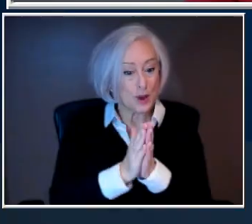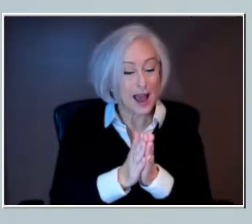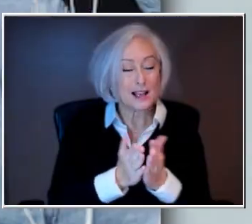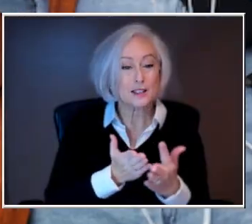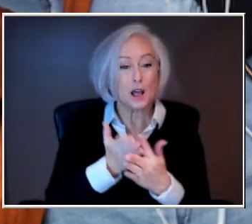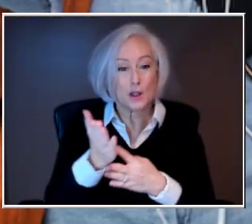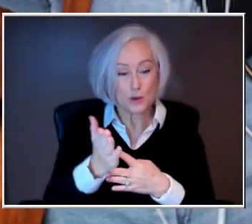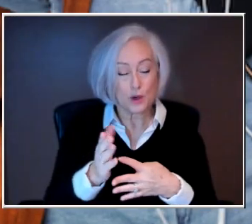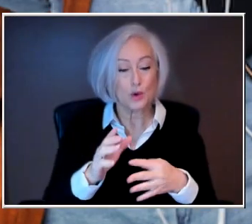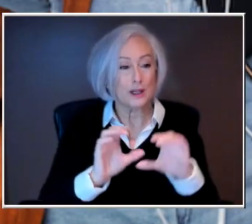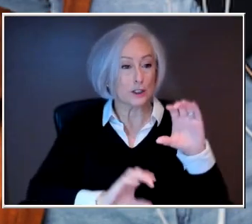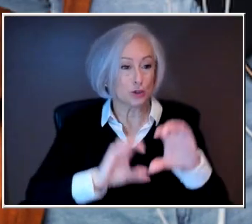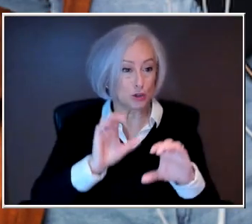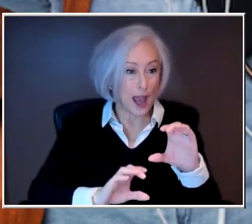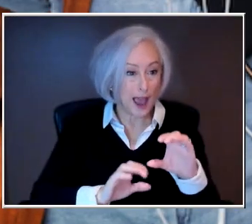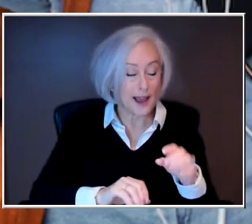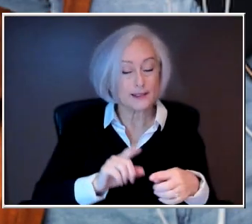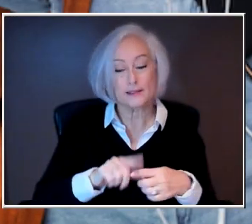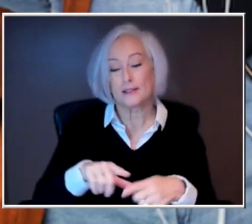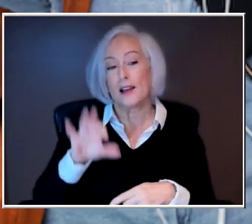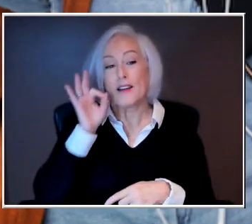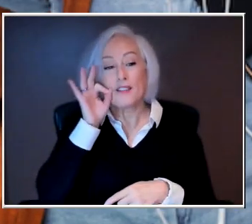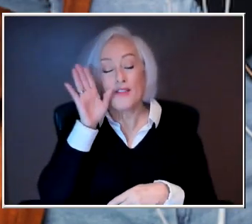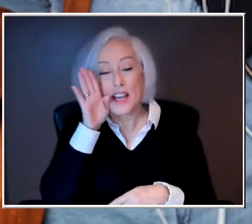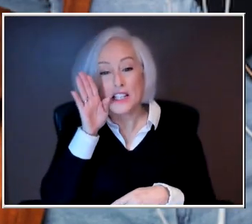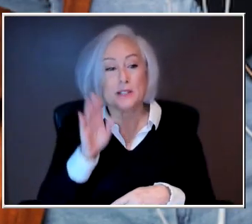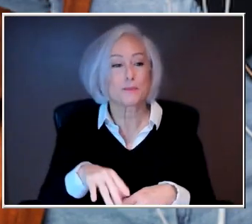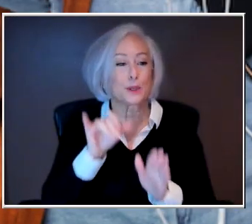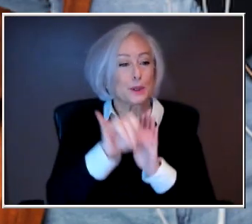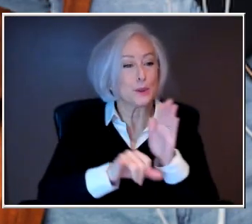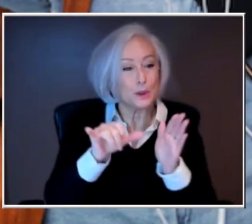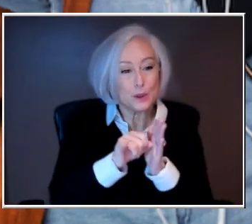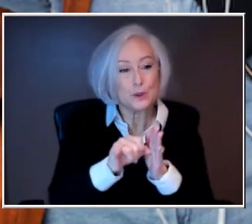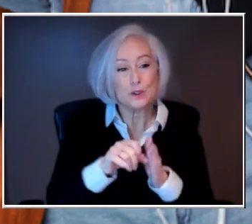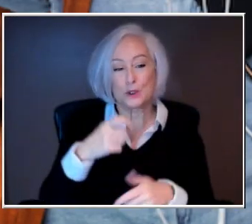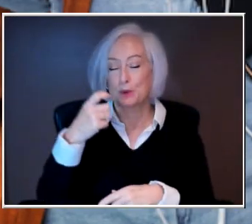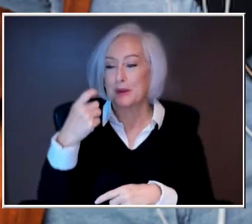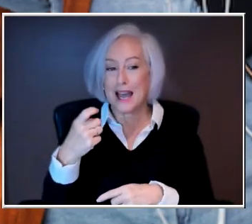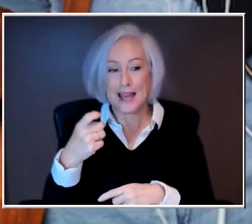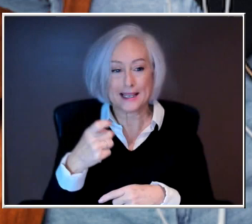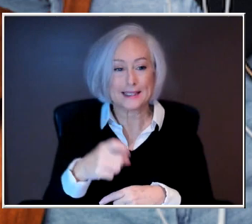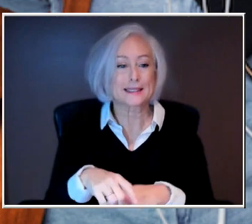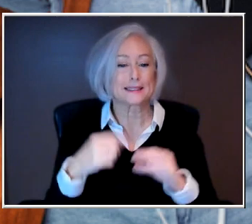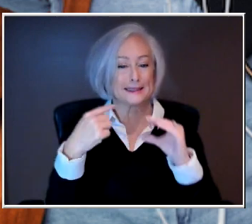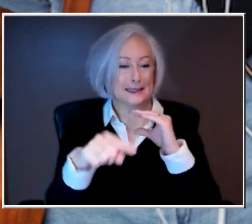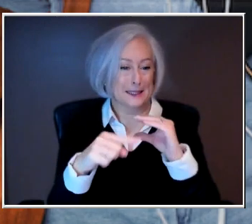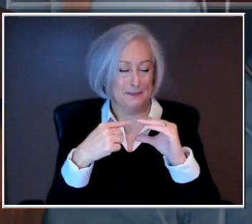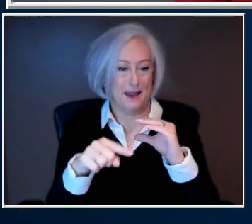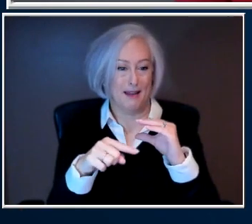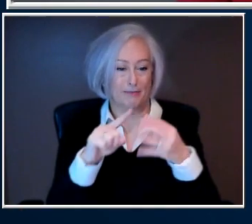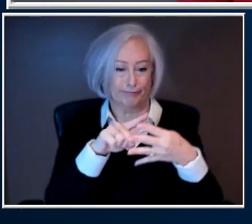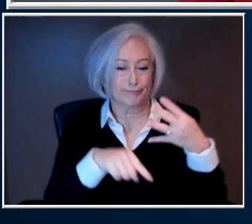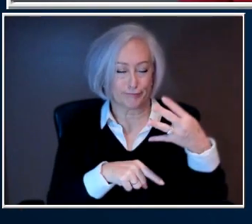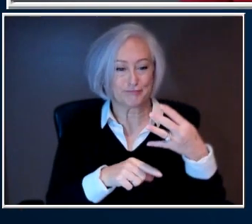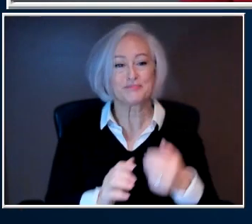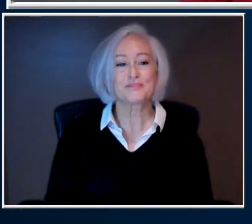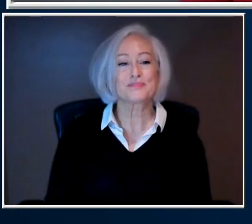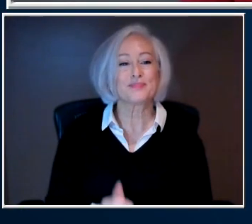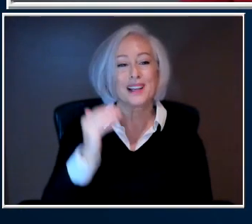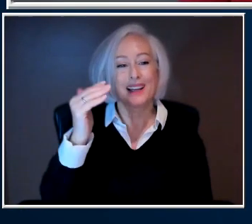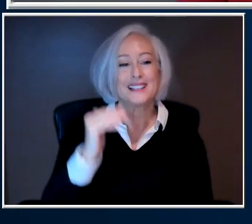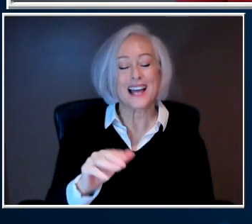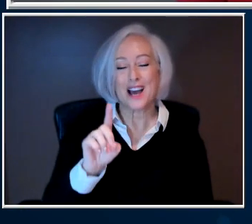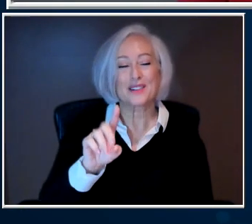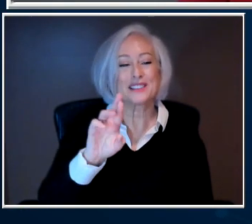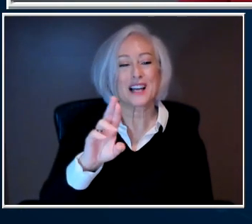or Facebook. You can tweet us or email the Medical News Network. The info is right there on your screen. Let's get a COVID count from Dr. Dana Hawkinson